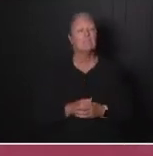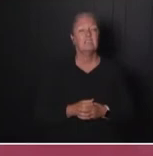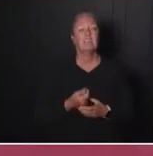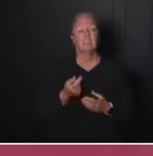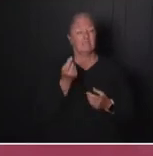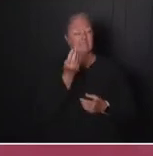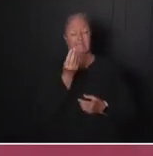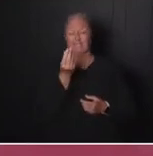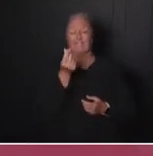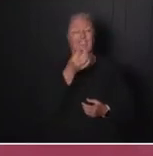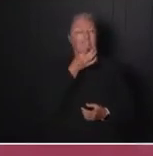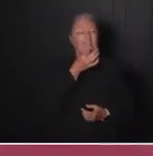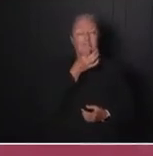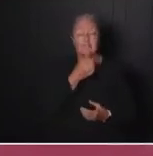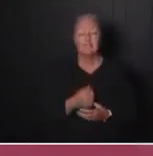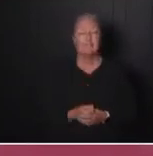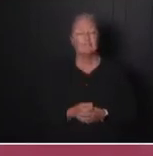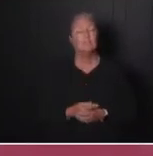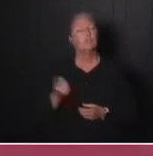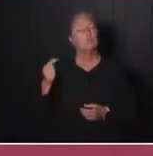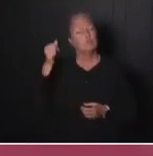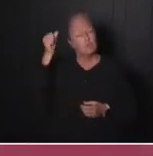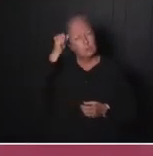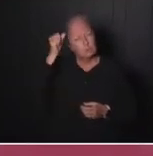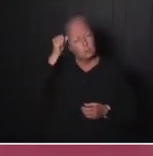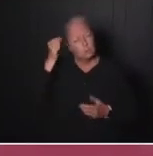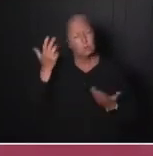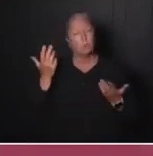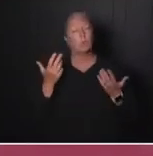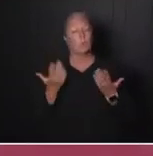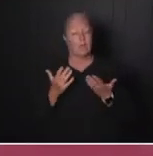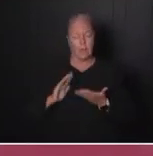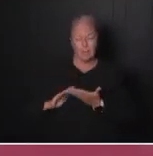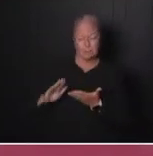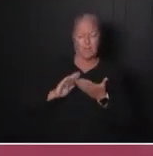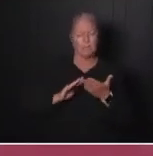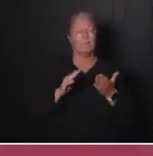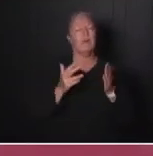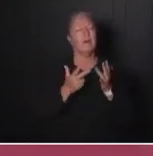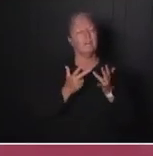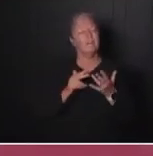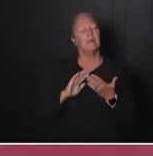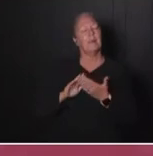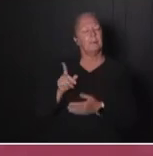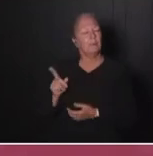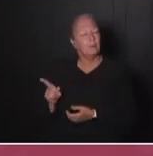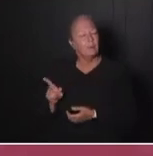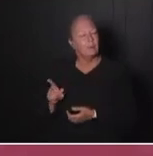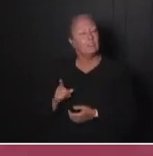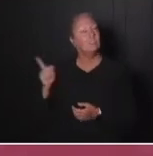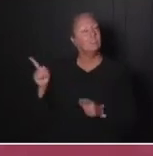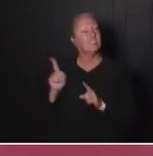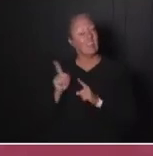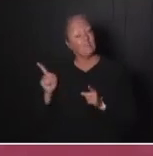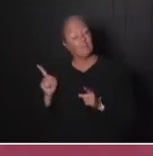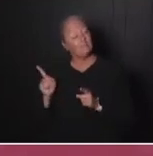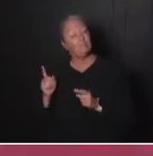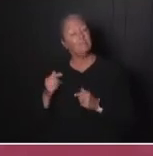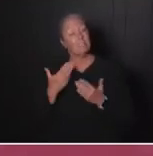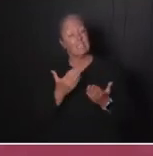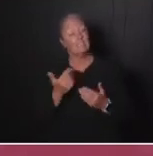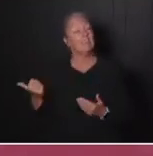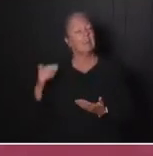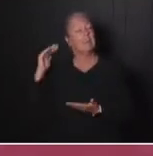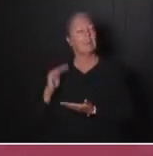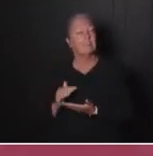money. She knew the fulfilment that comes from helping others who had even less than she had. She taught